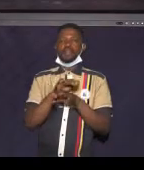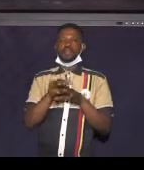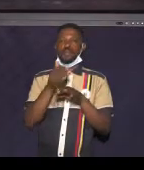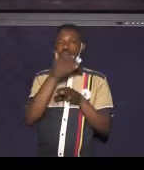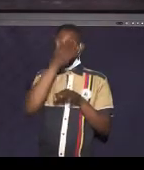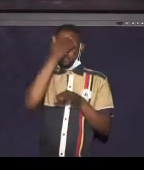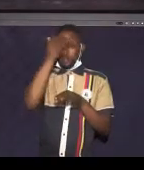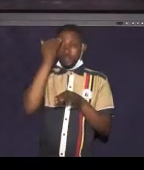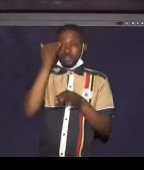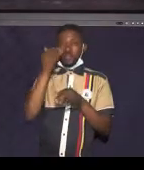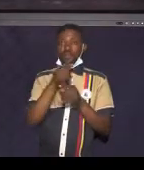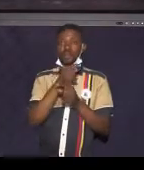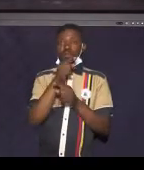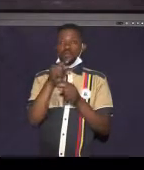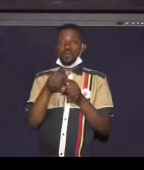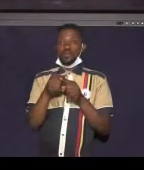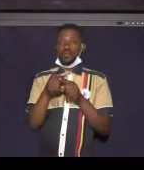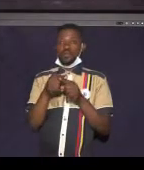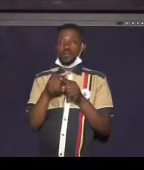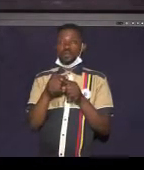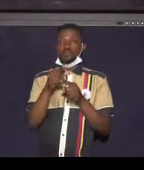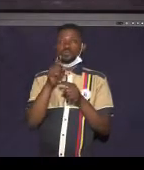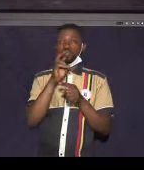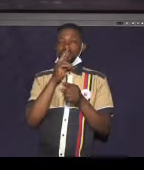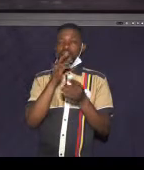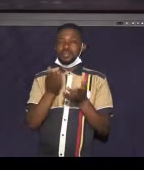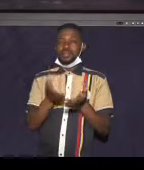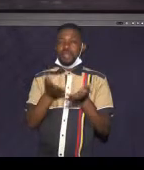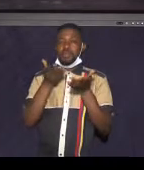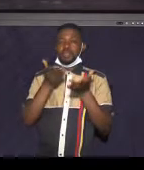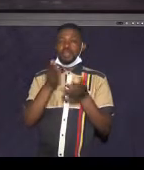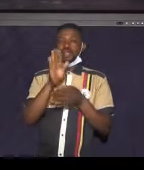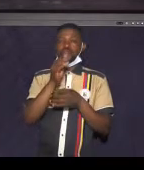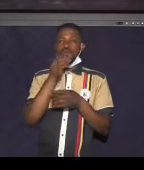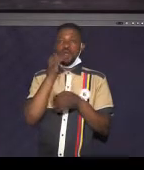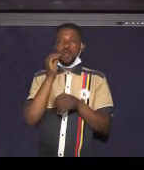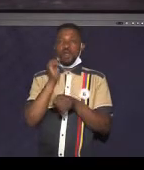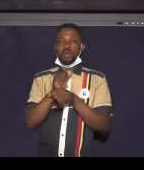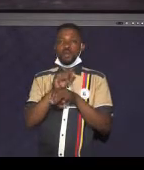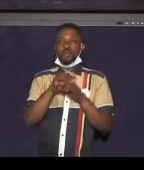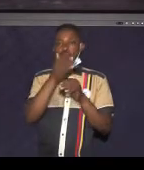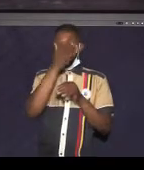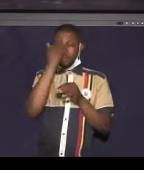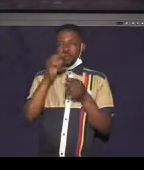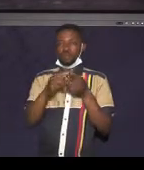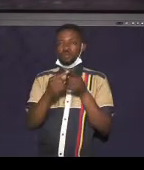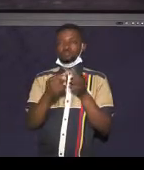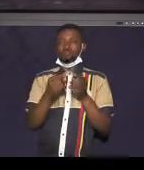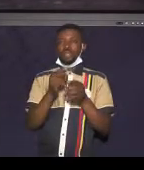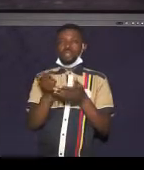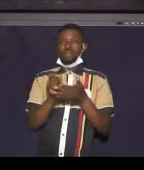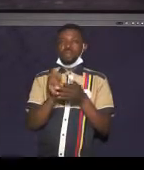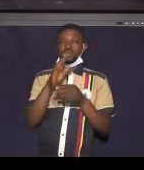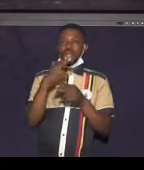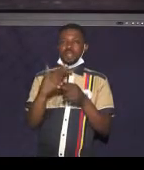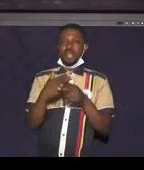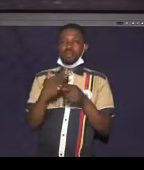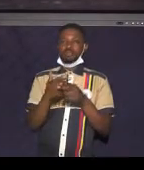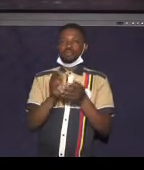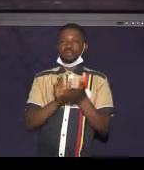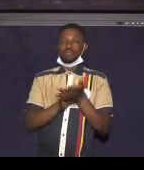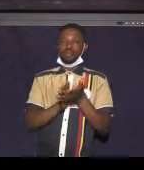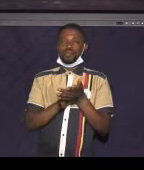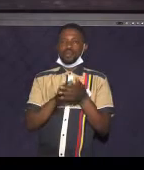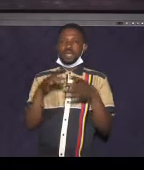forget, when you're submitting your assignments, don't forget to indicate your name, your school,